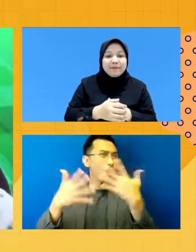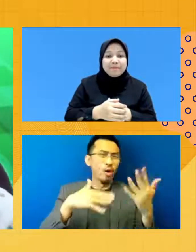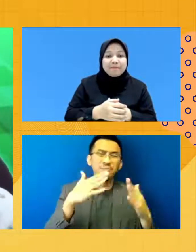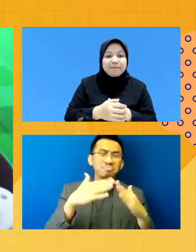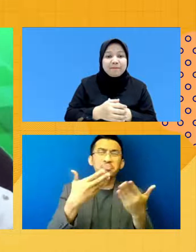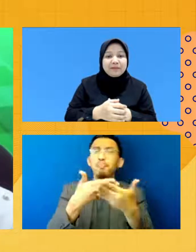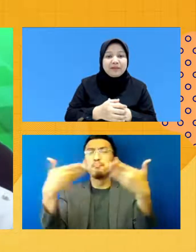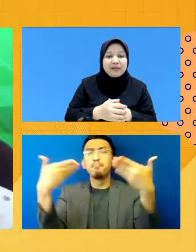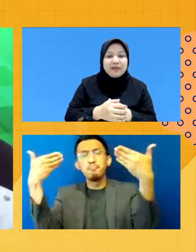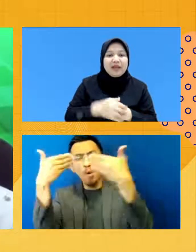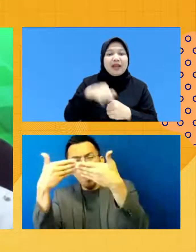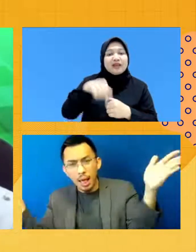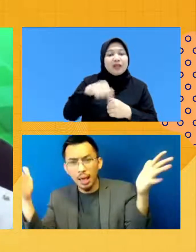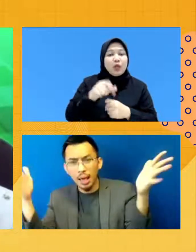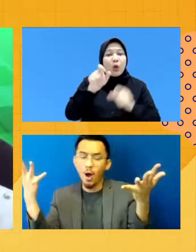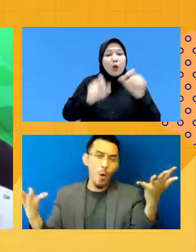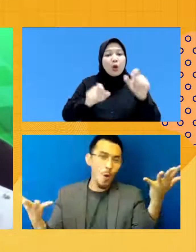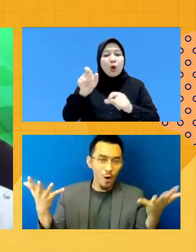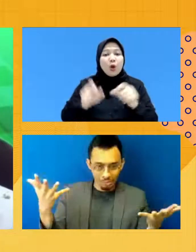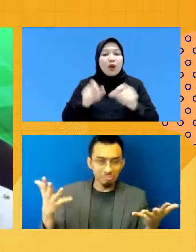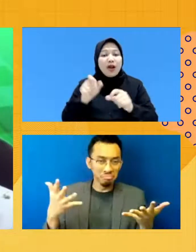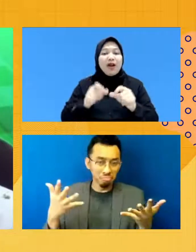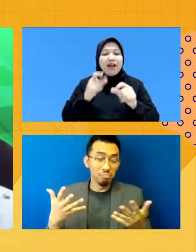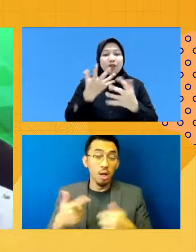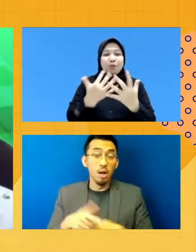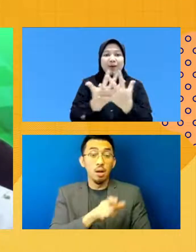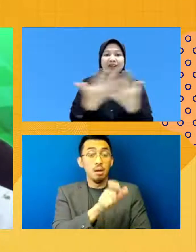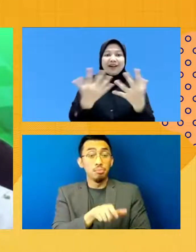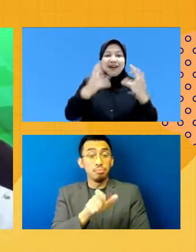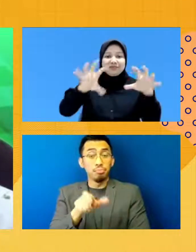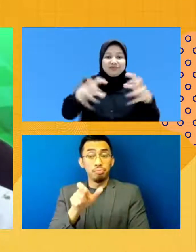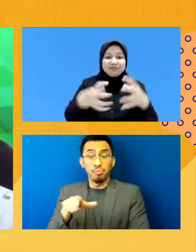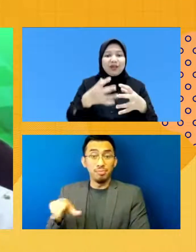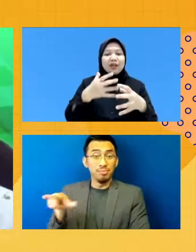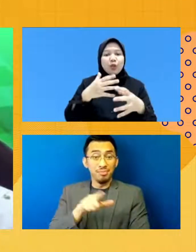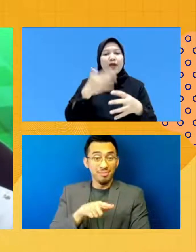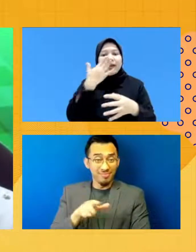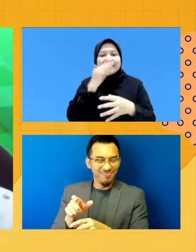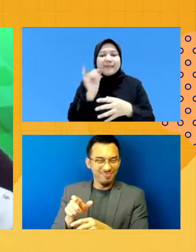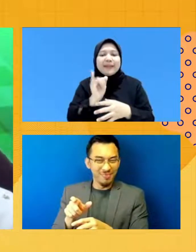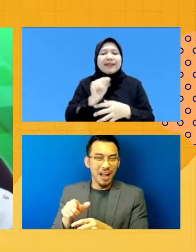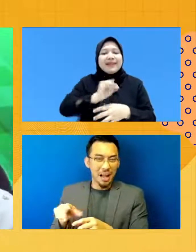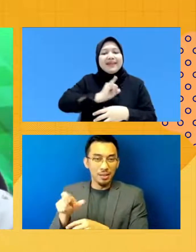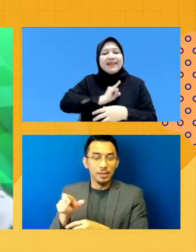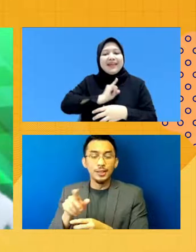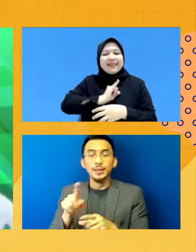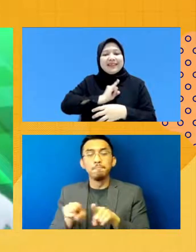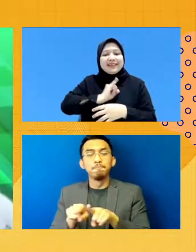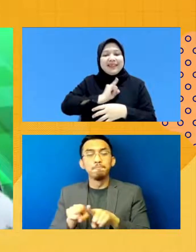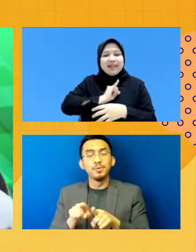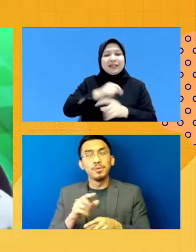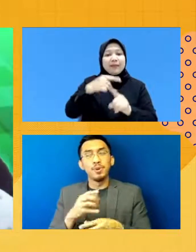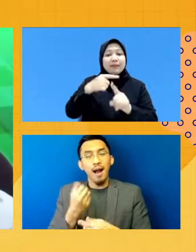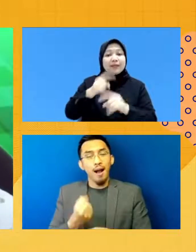and experience, which means now let's say when we think about that, okay, we have a problem